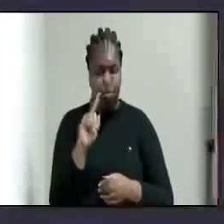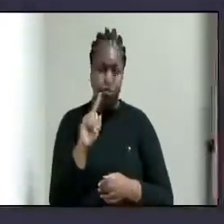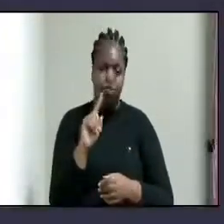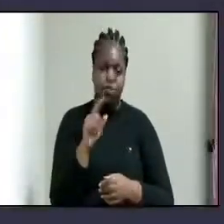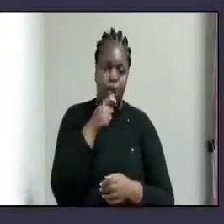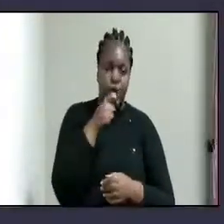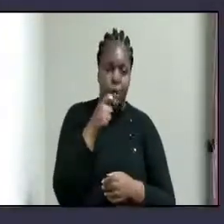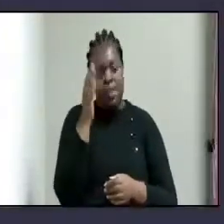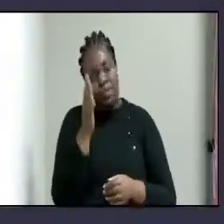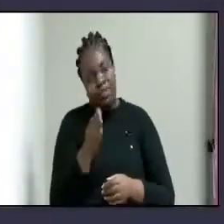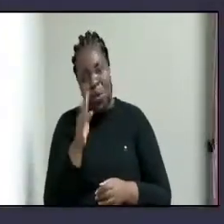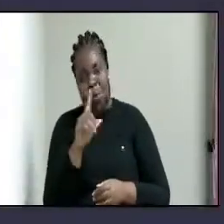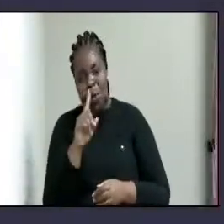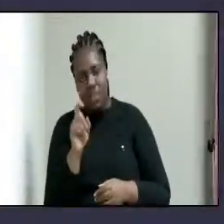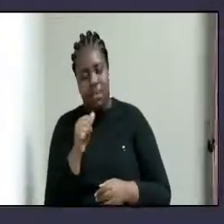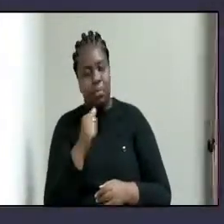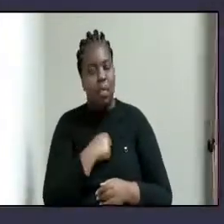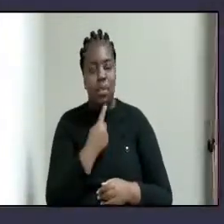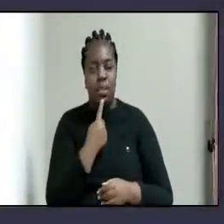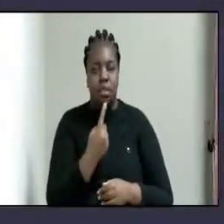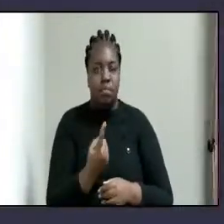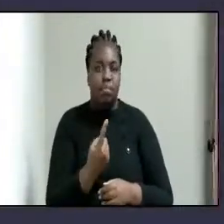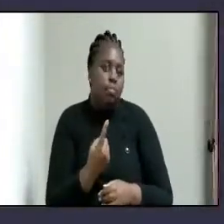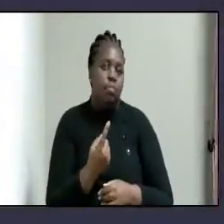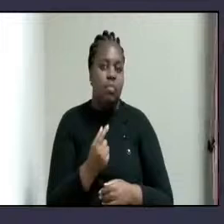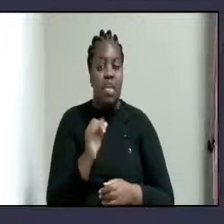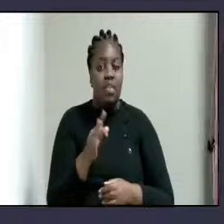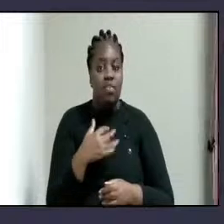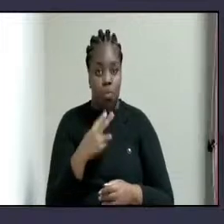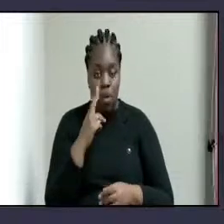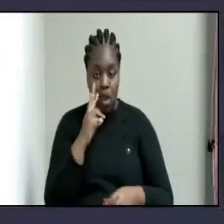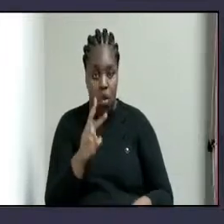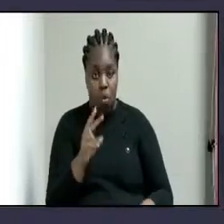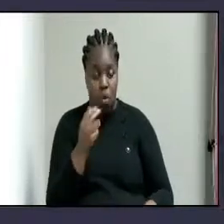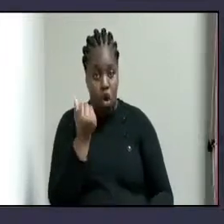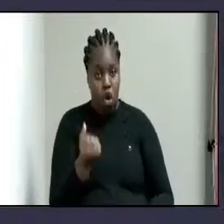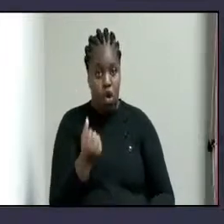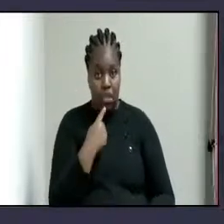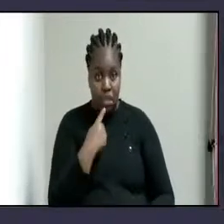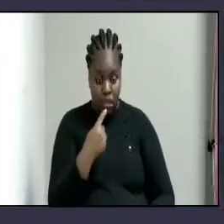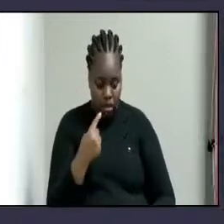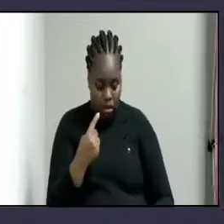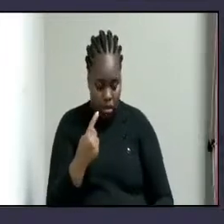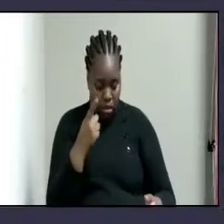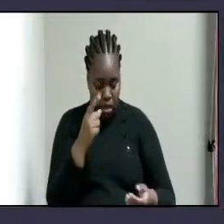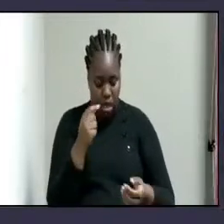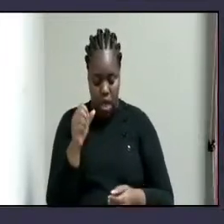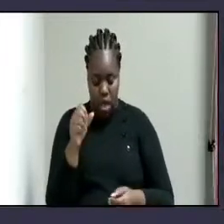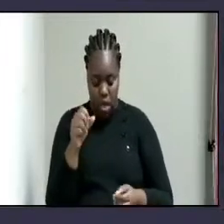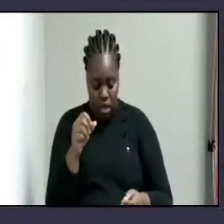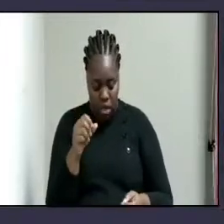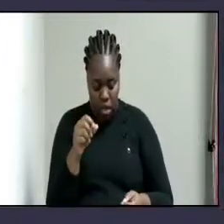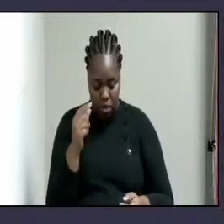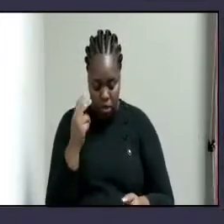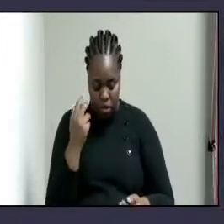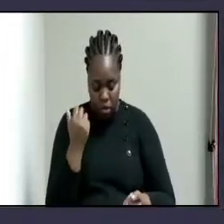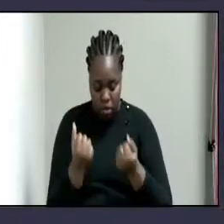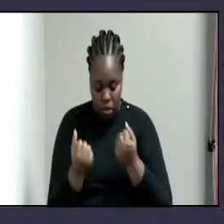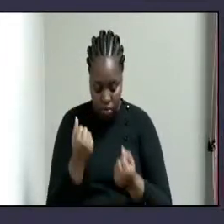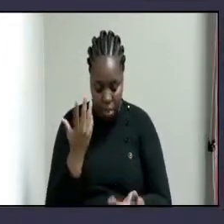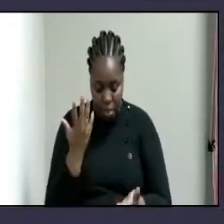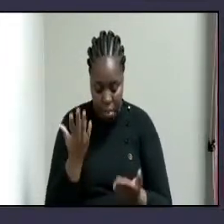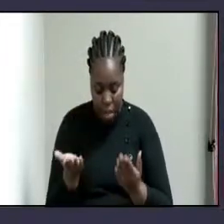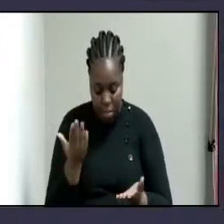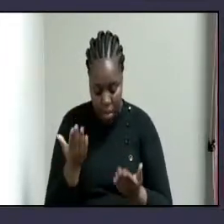question. Mine is to say that if we look as to what the court said in the Grootboom judgment, perhaps we